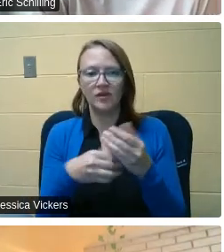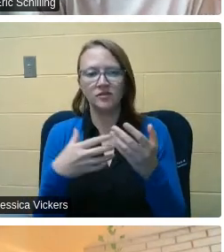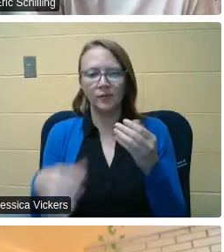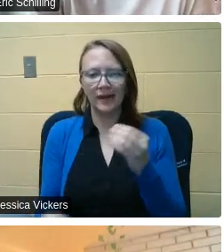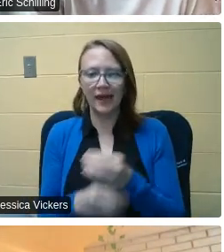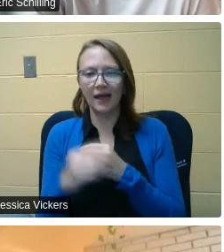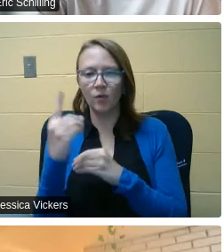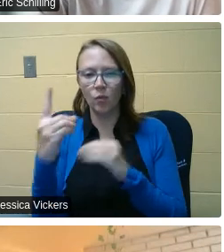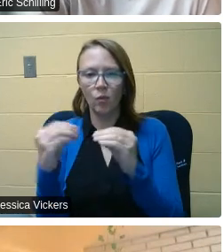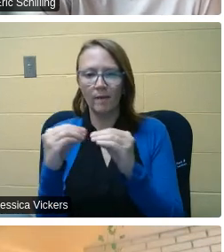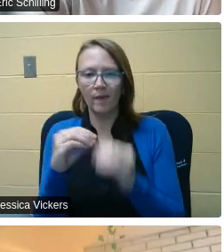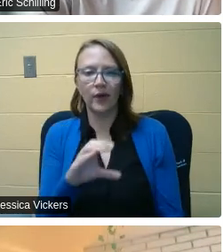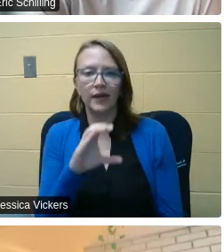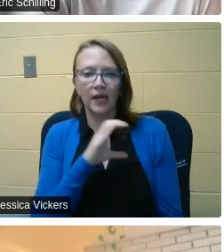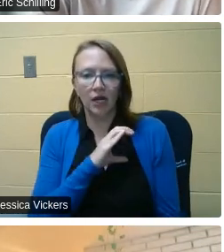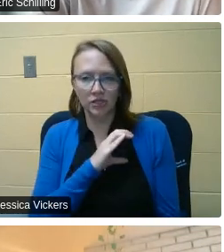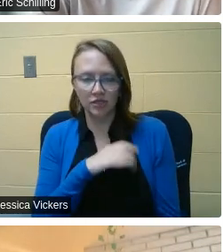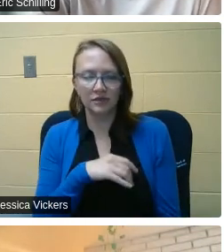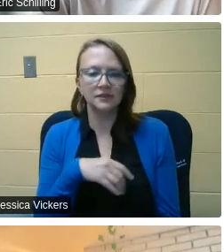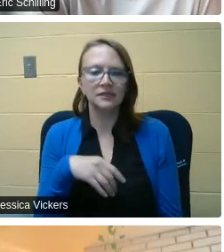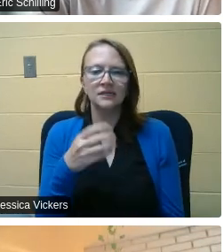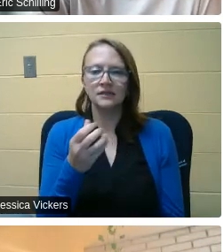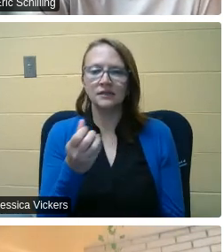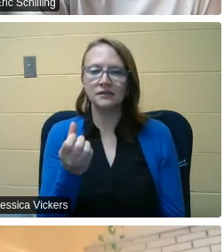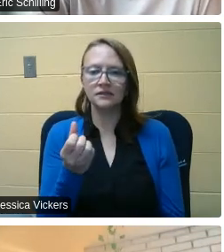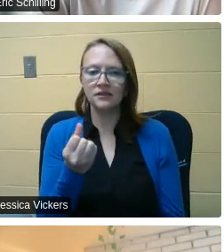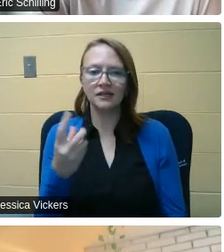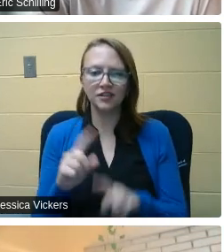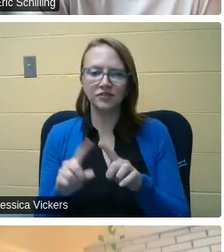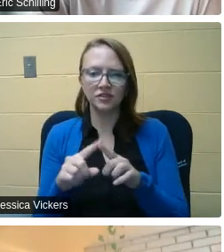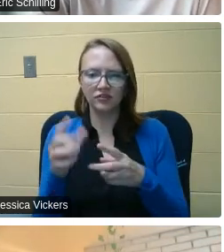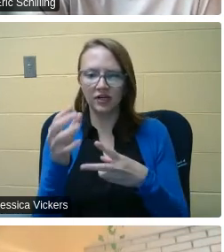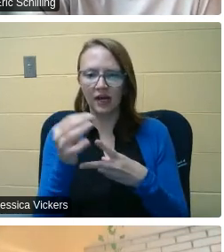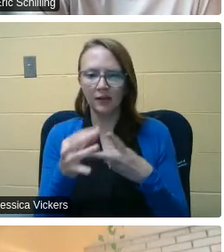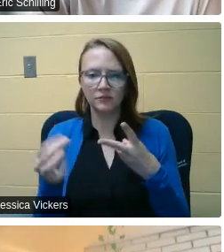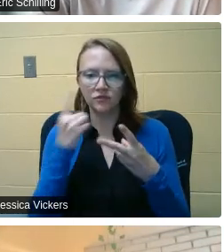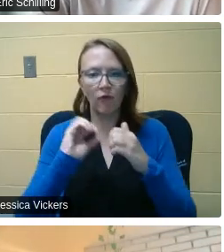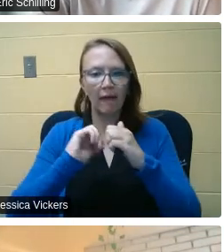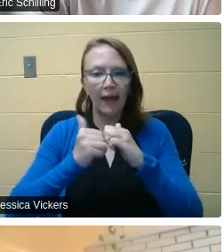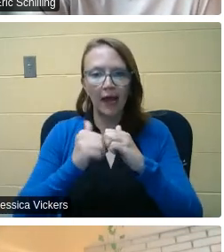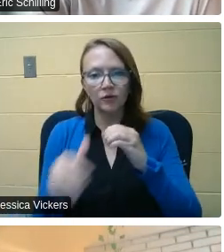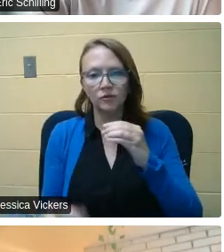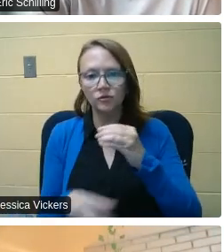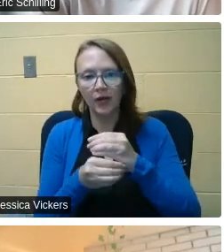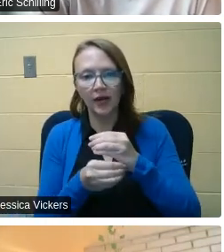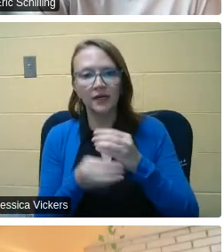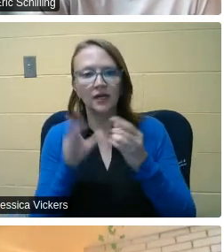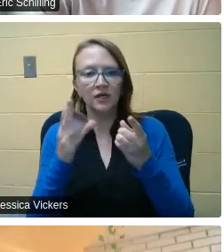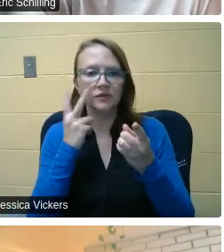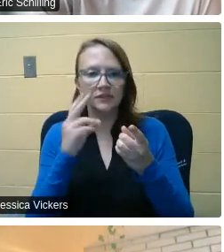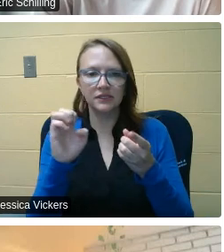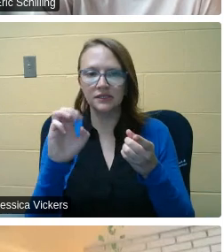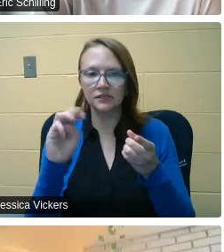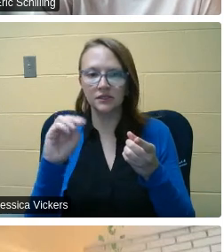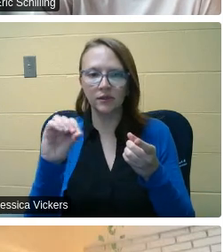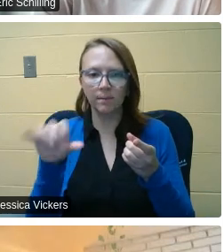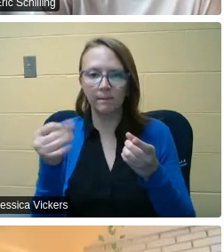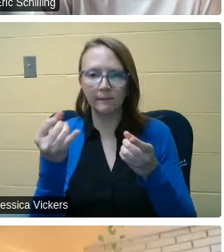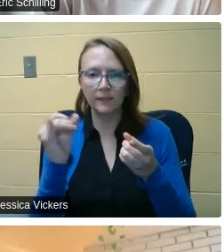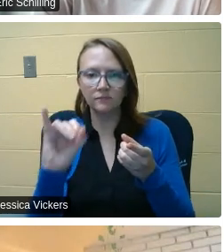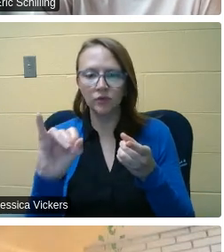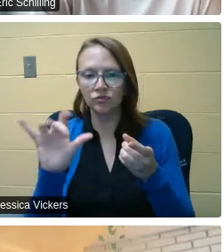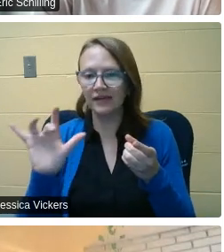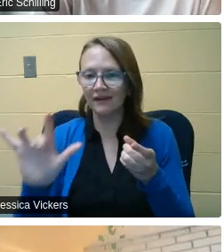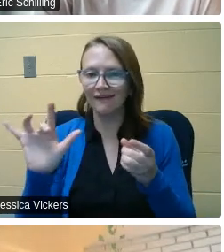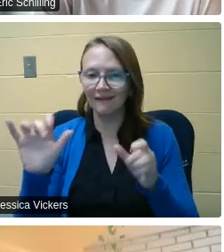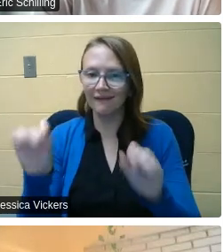to this project. There's a couple of ways of doing that. One way, you'll see there's a little emoji character with a plus icon here. That's kind of the quick